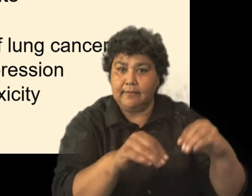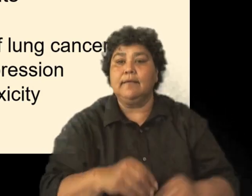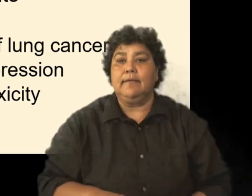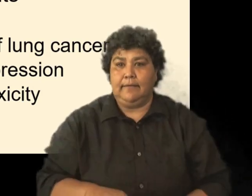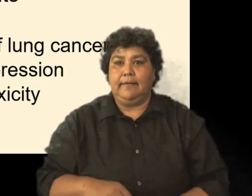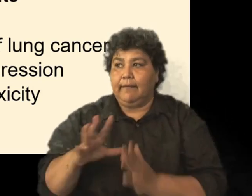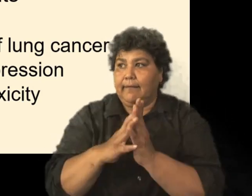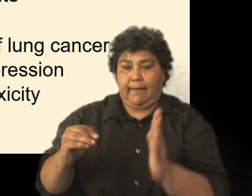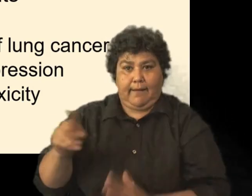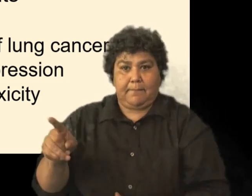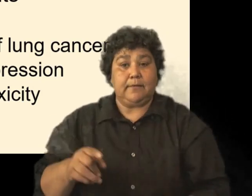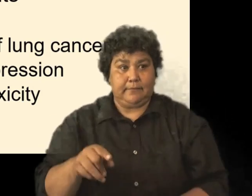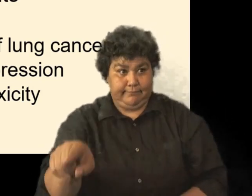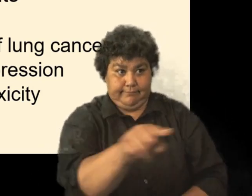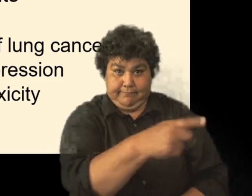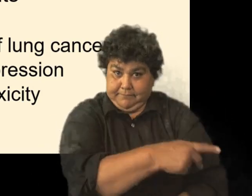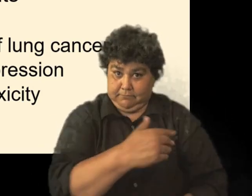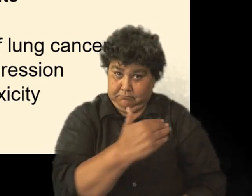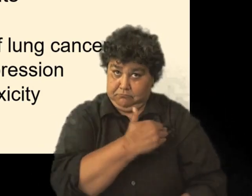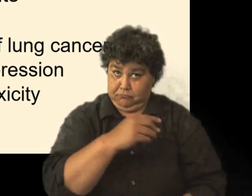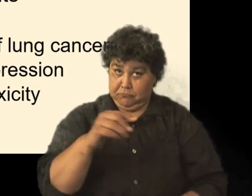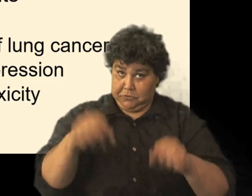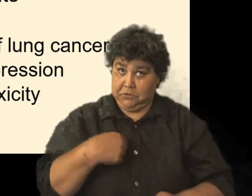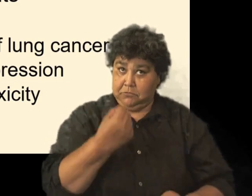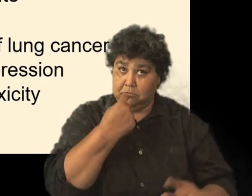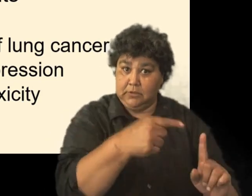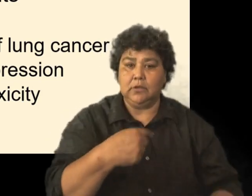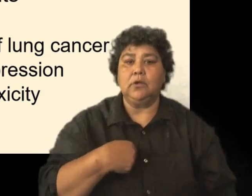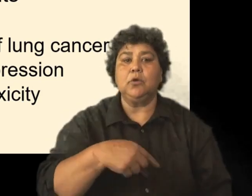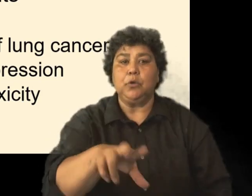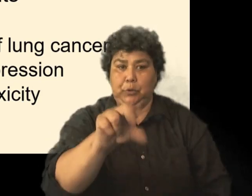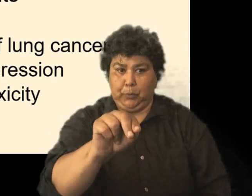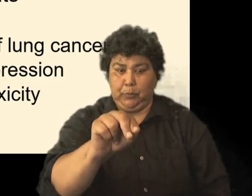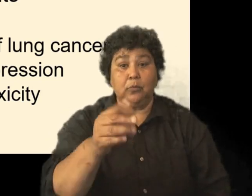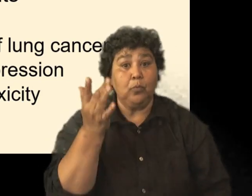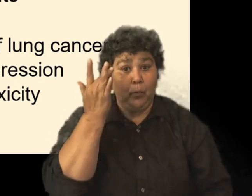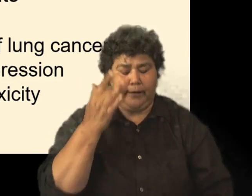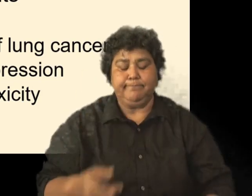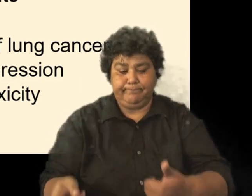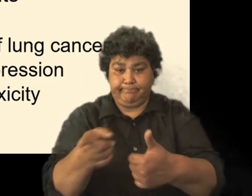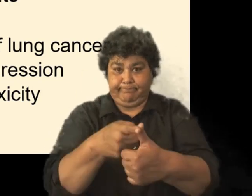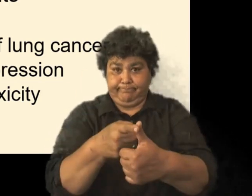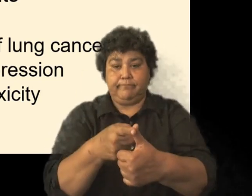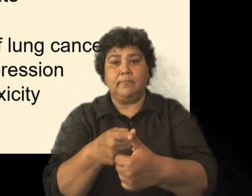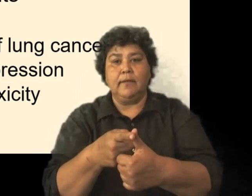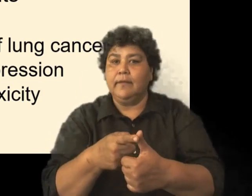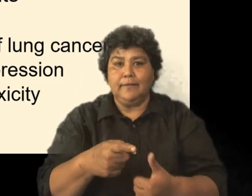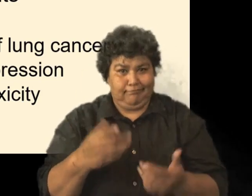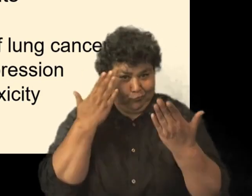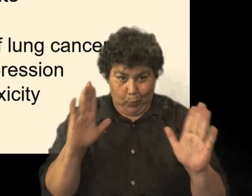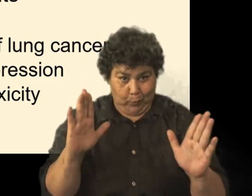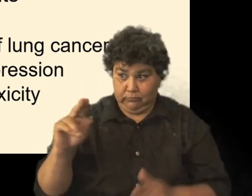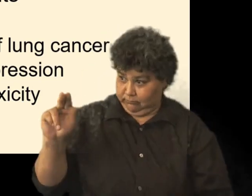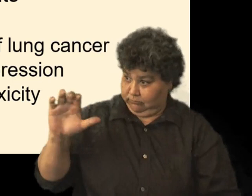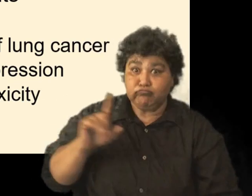formulation. The answer is no, for a number of reasons. First, we don't know yet if NAC is